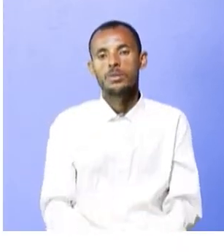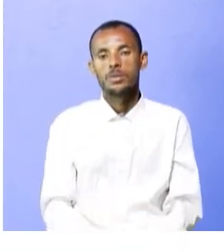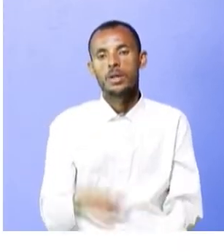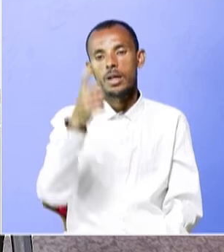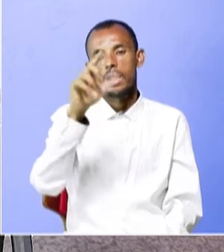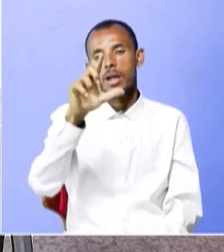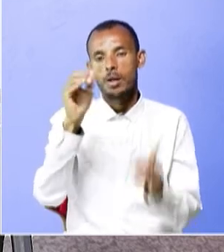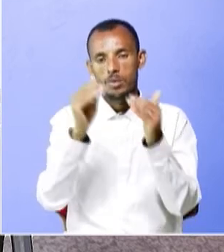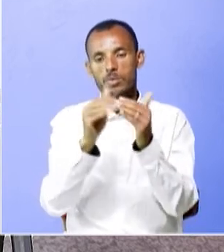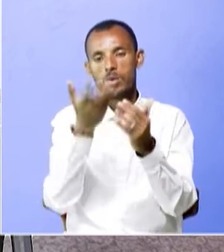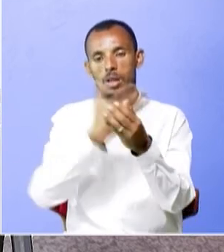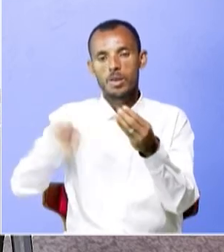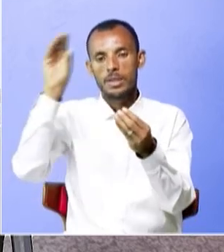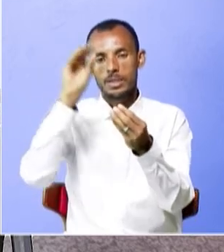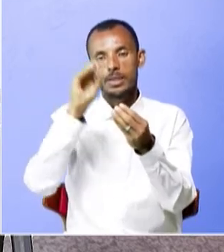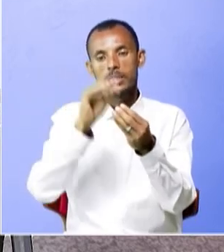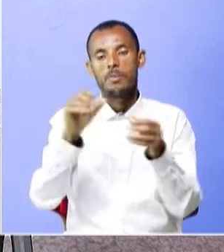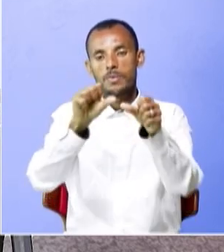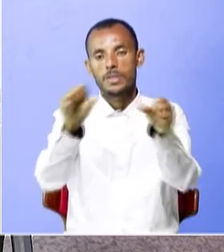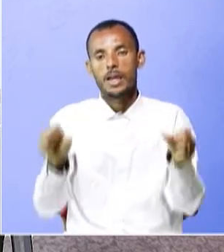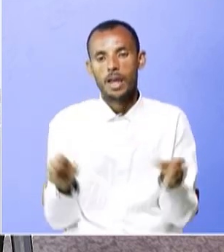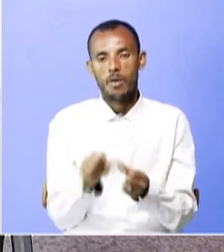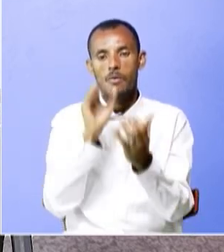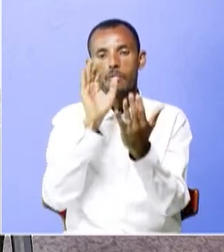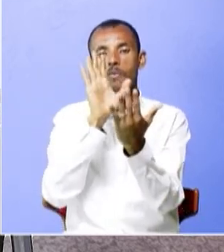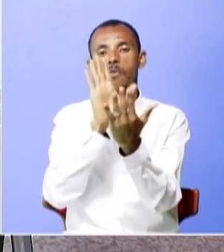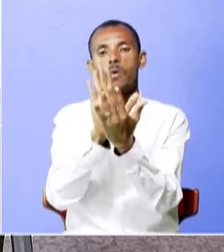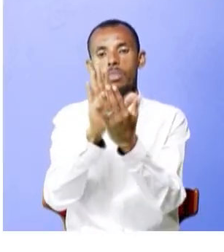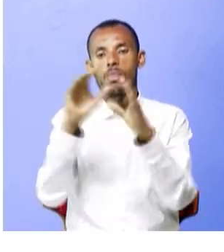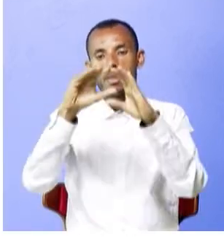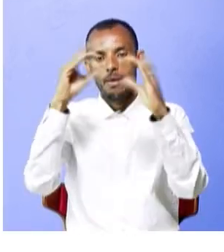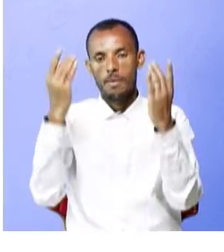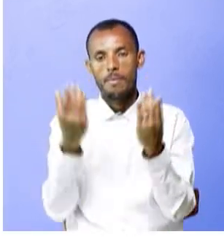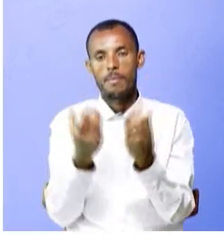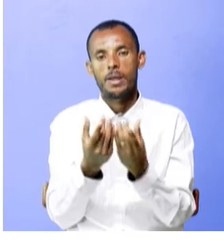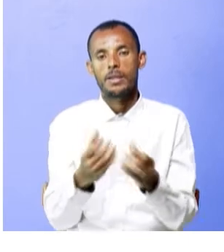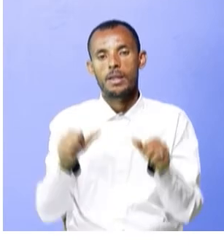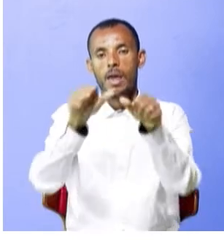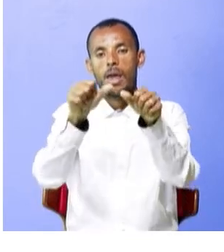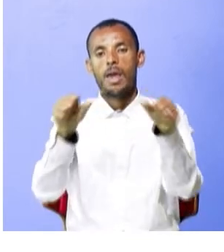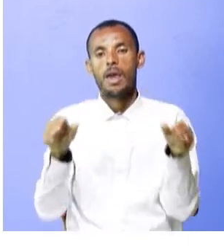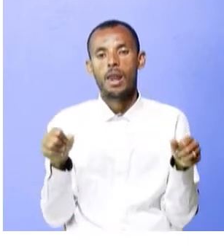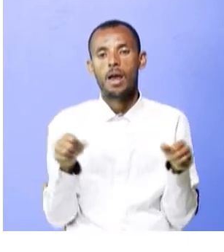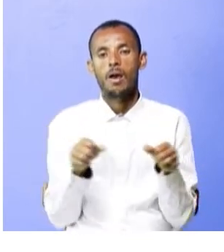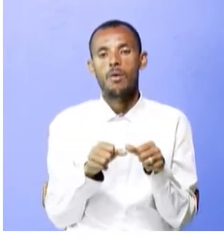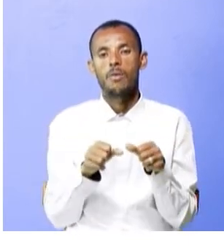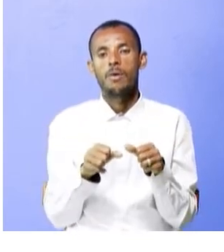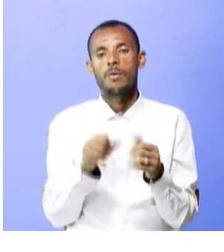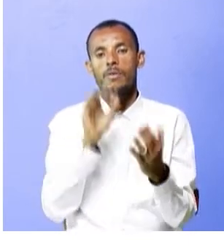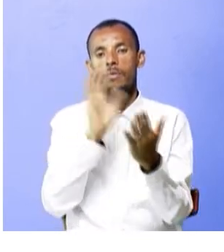is the sum of the area of the front part. Okay, area of